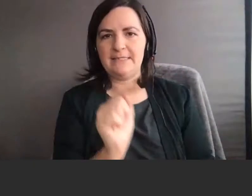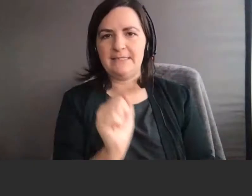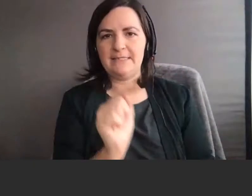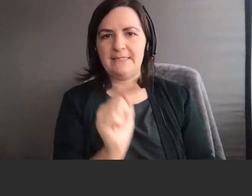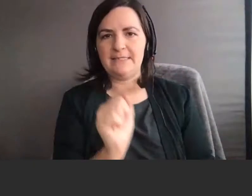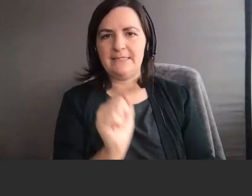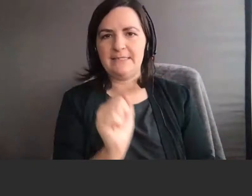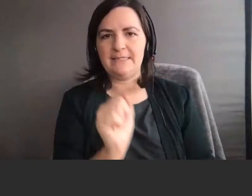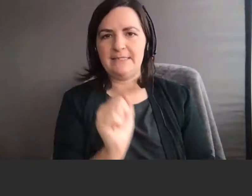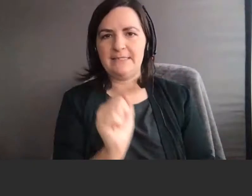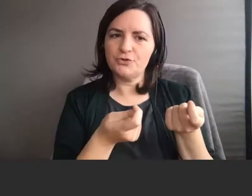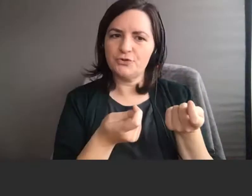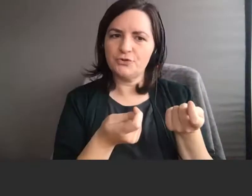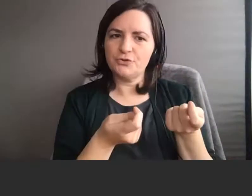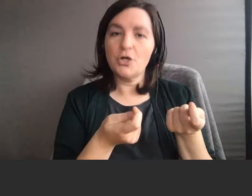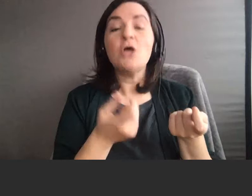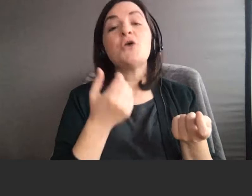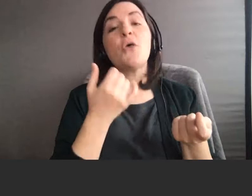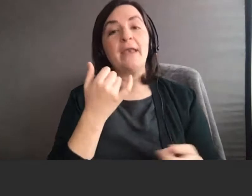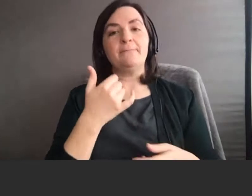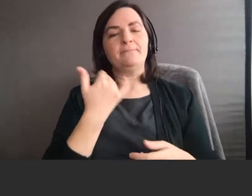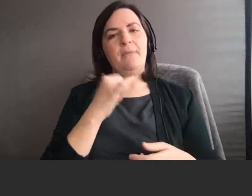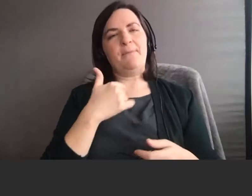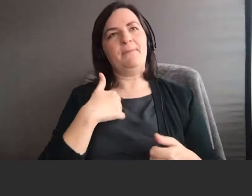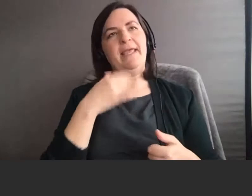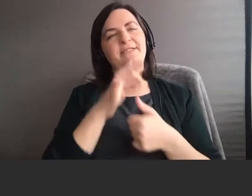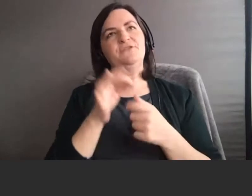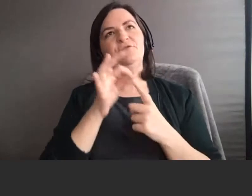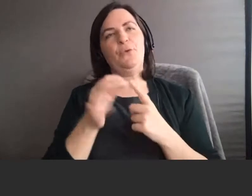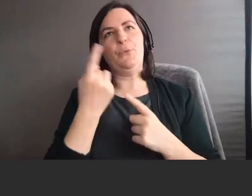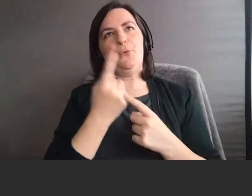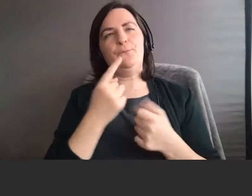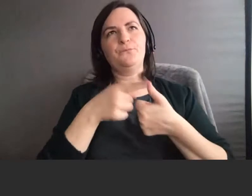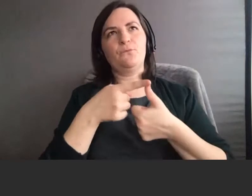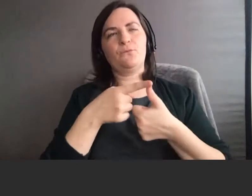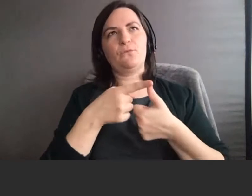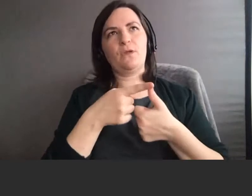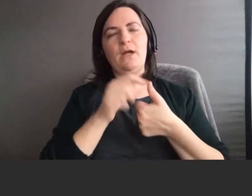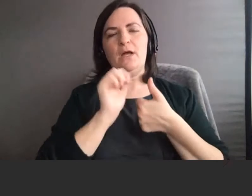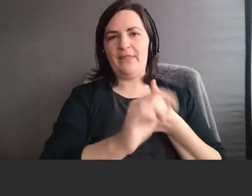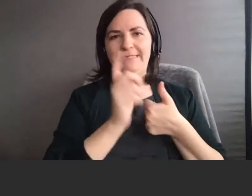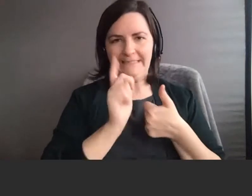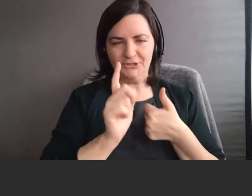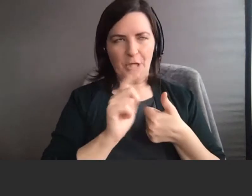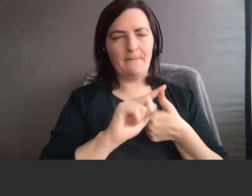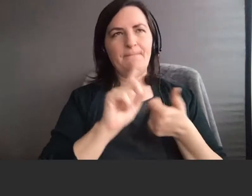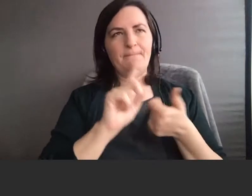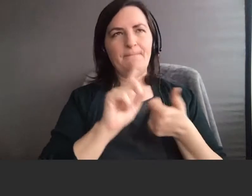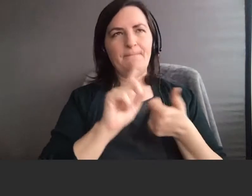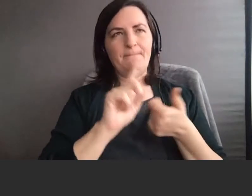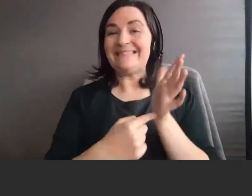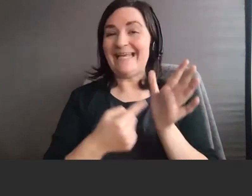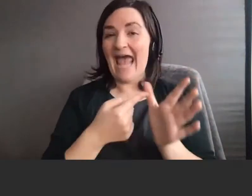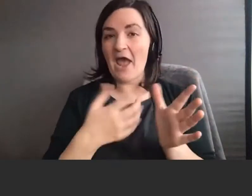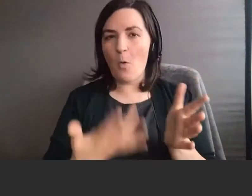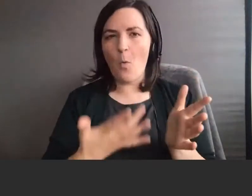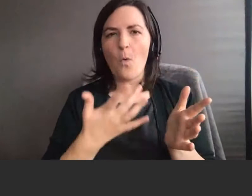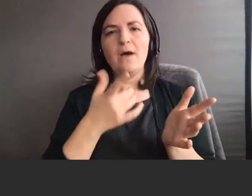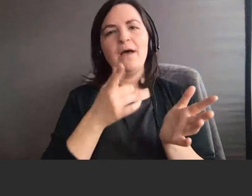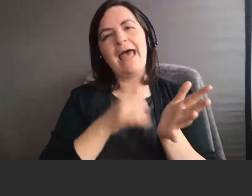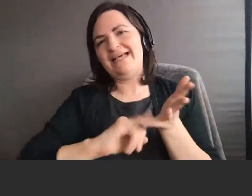interview that pupil's class teacher, that pupil's TA or learning support assistant. I might want